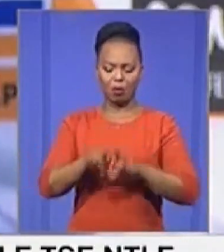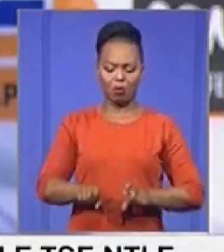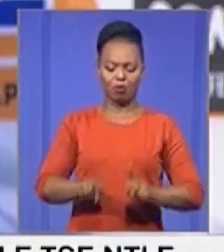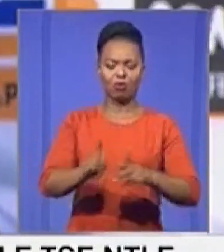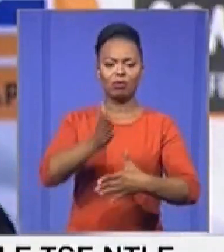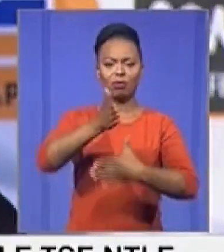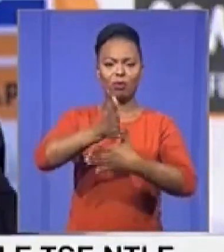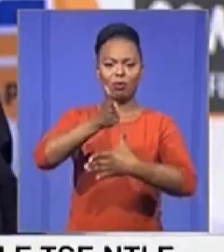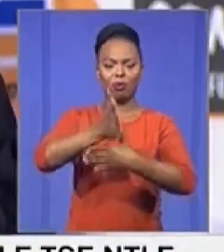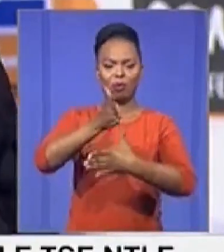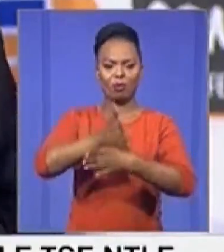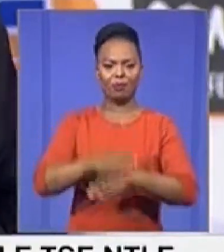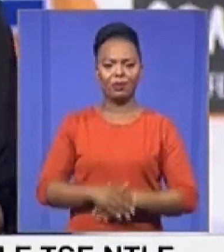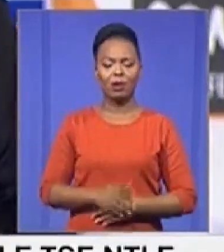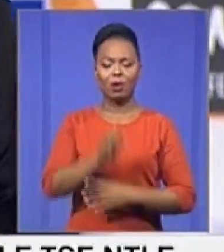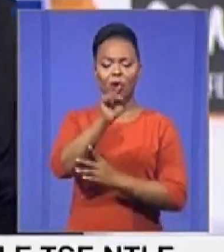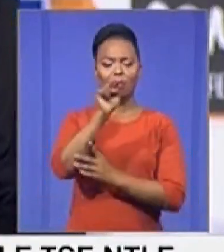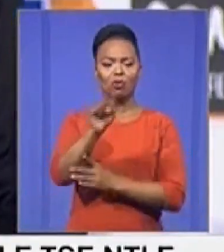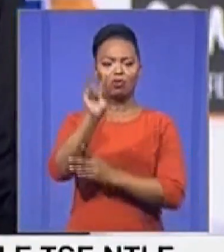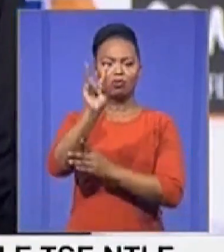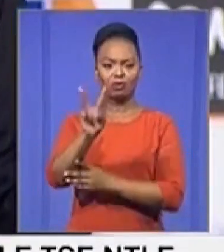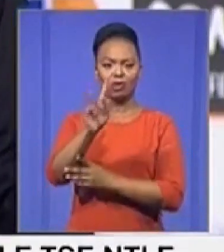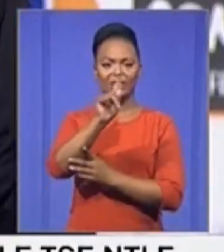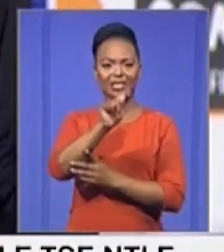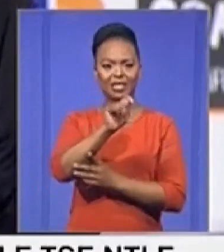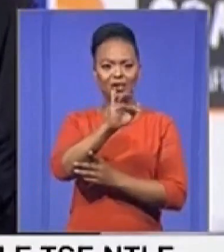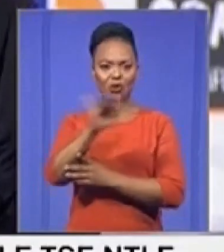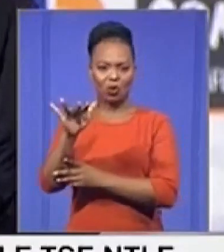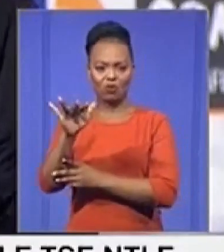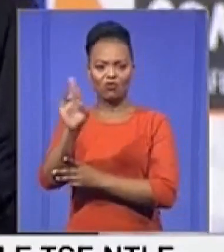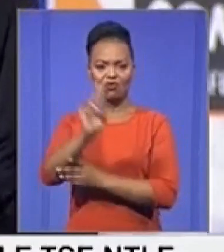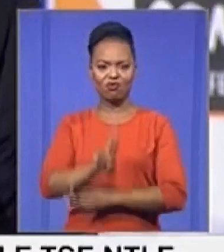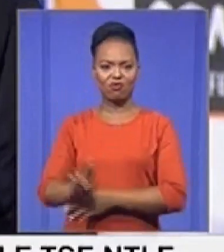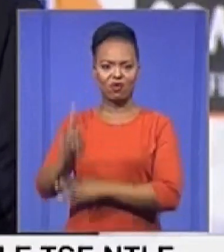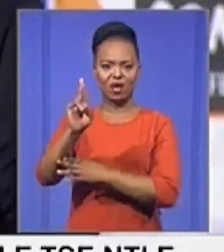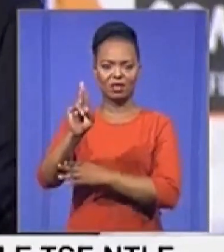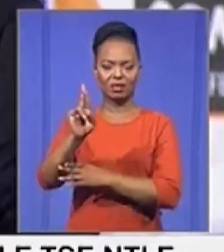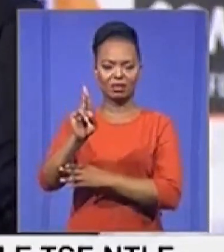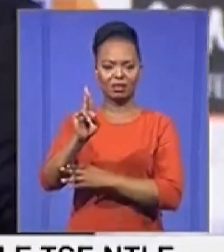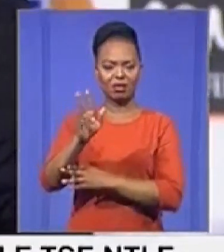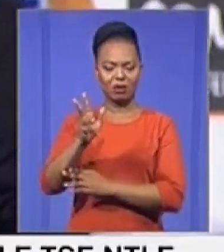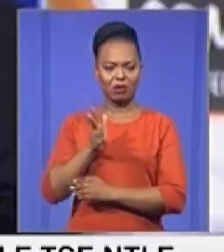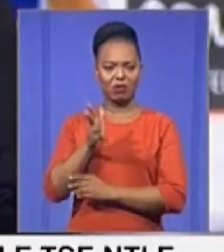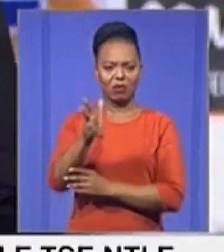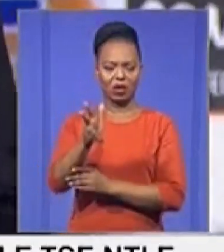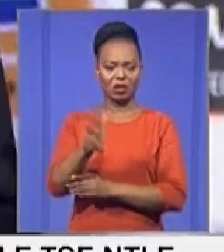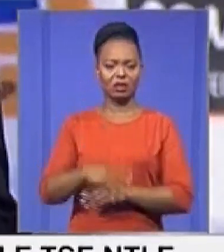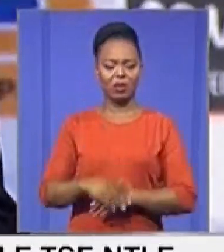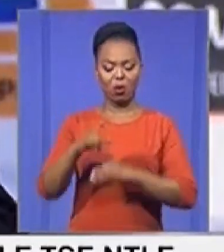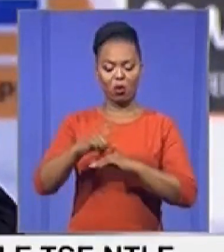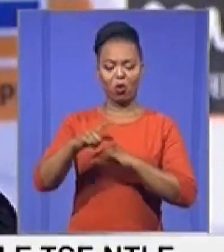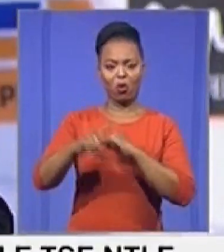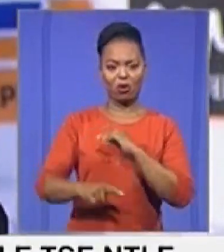re batla 1.2 trillion ya diranta. Re ne re tshwere